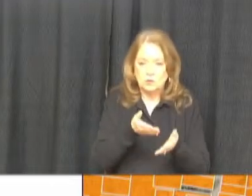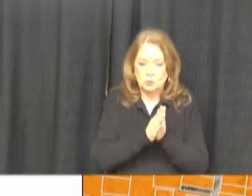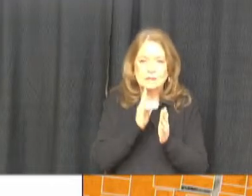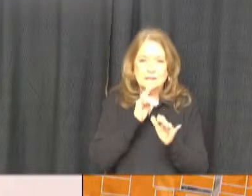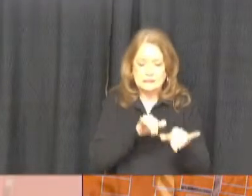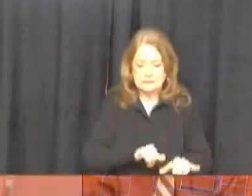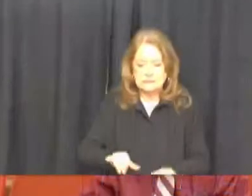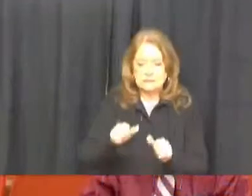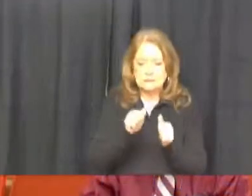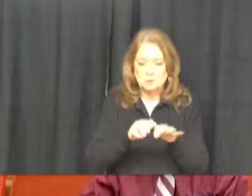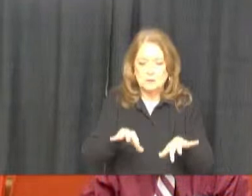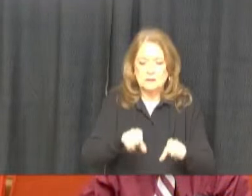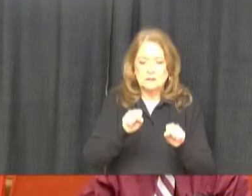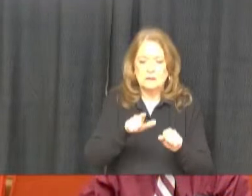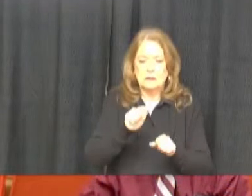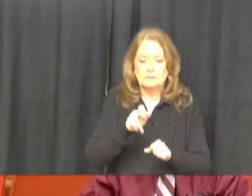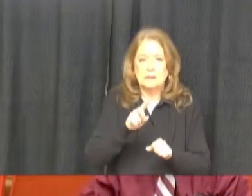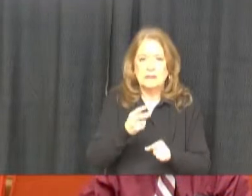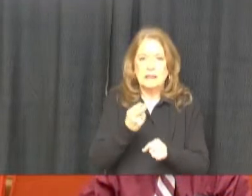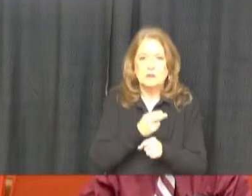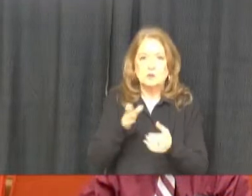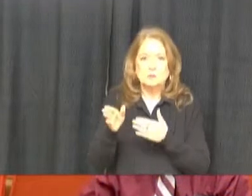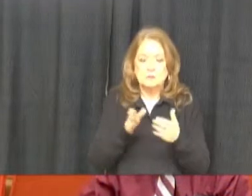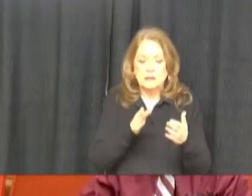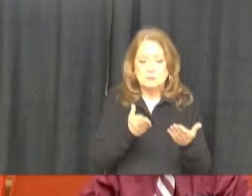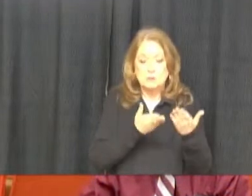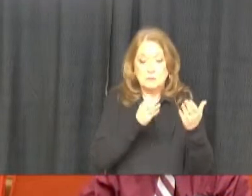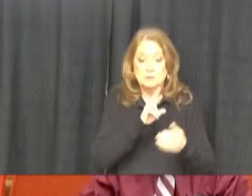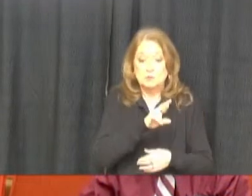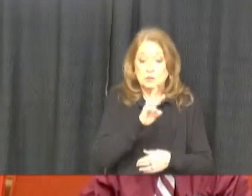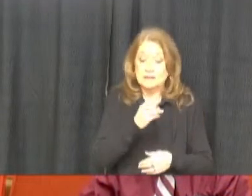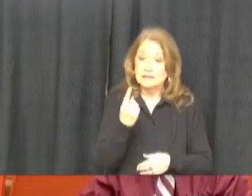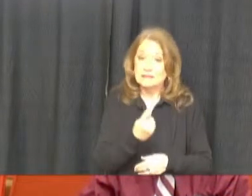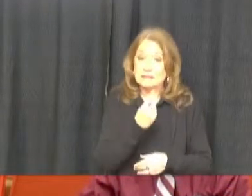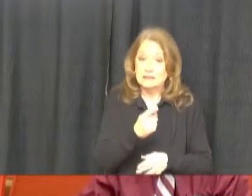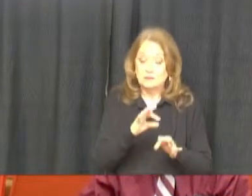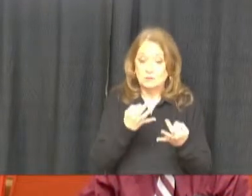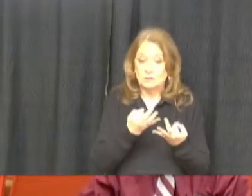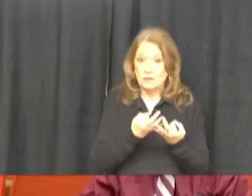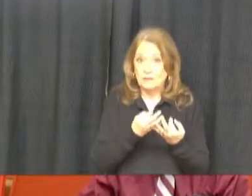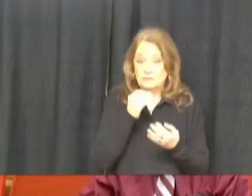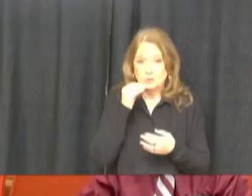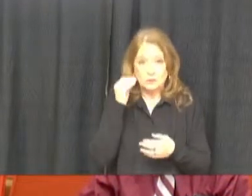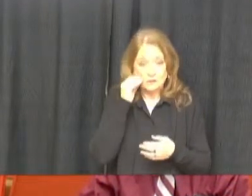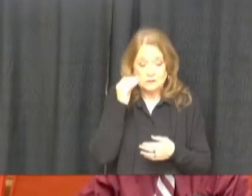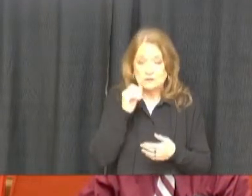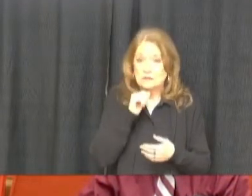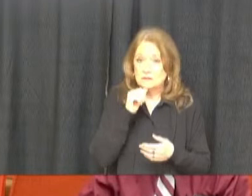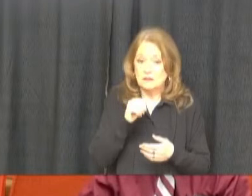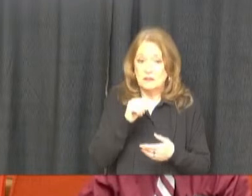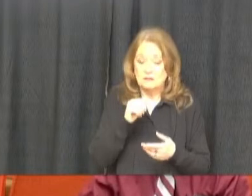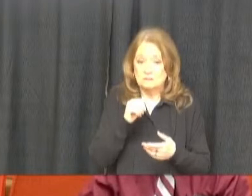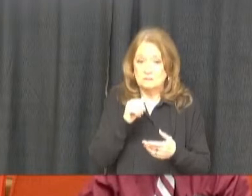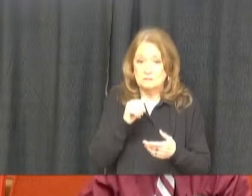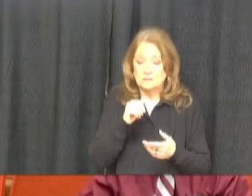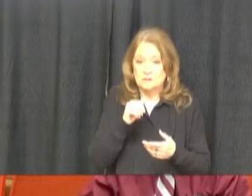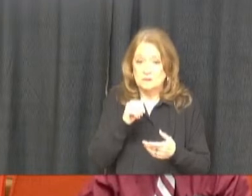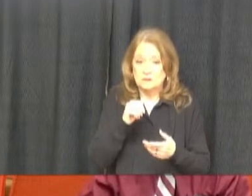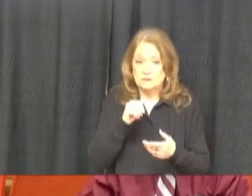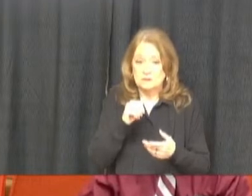with the adopted land use plan. The proposed R6 single-family residential zone is not out of character with the surrounding development